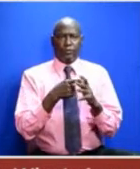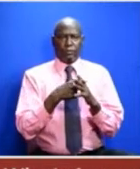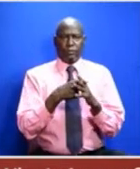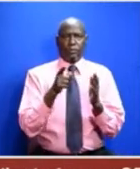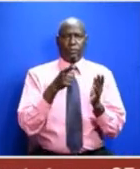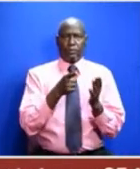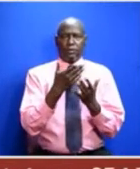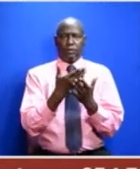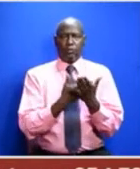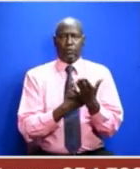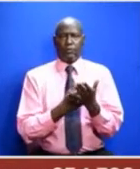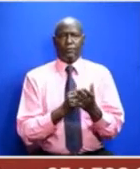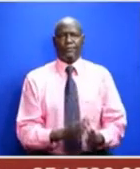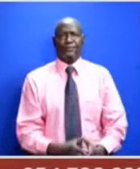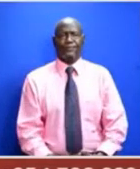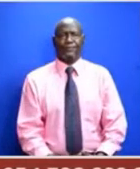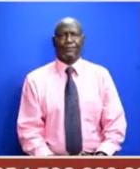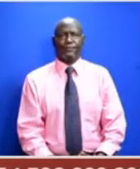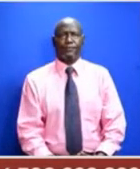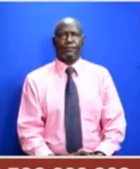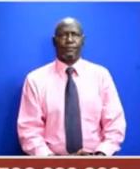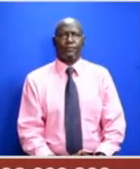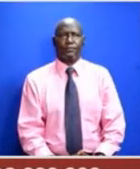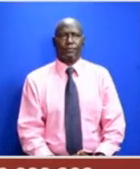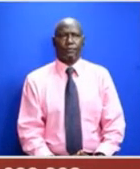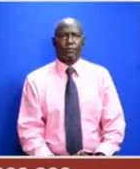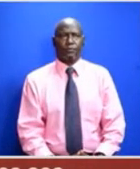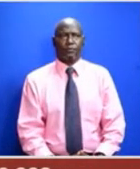bulletin with that report.